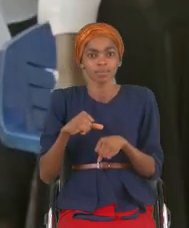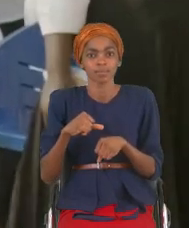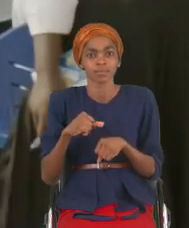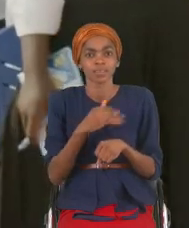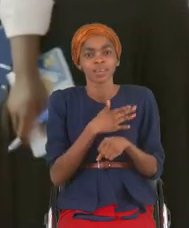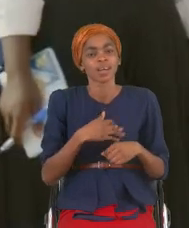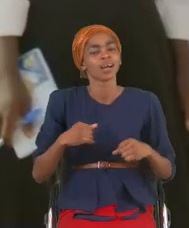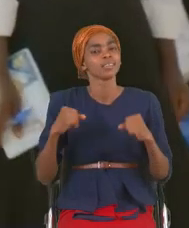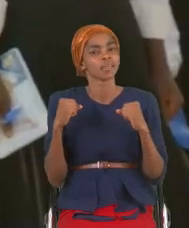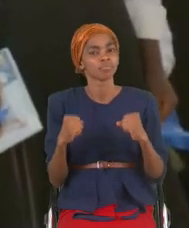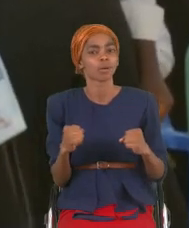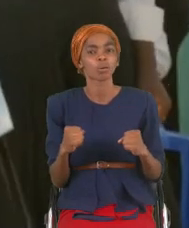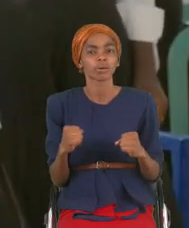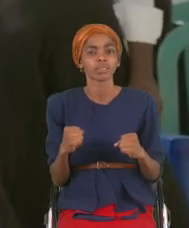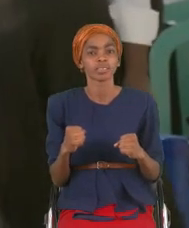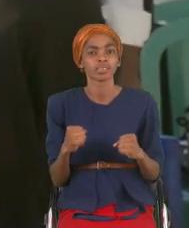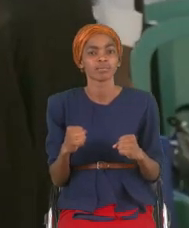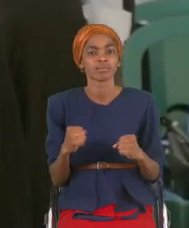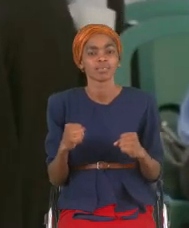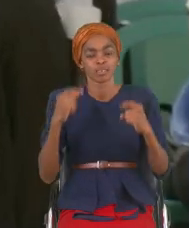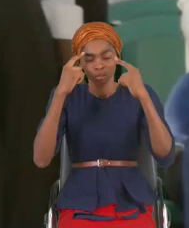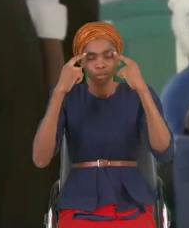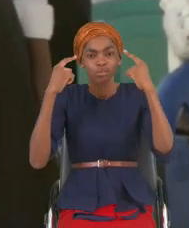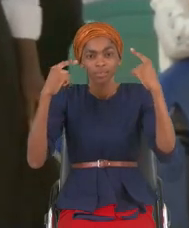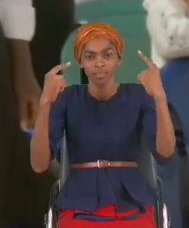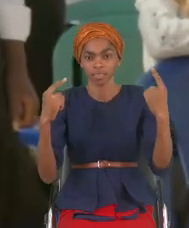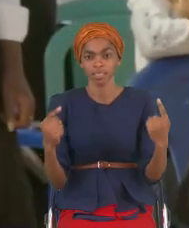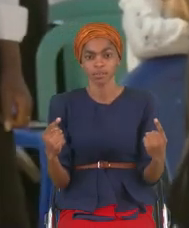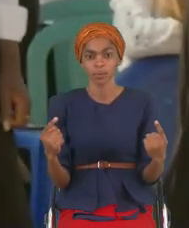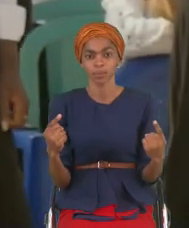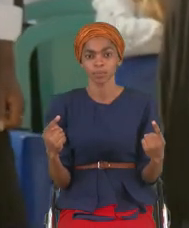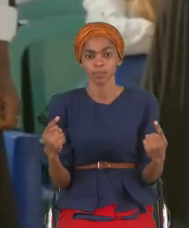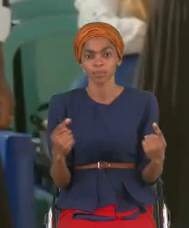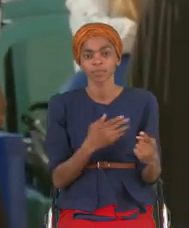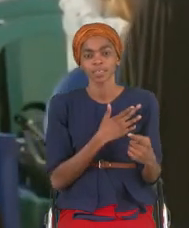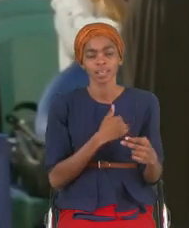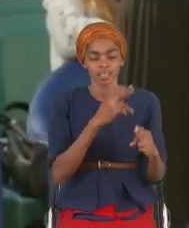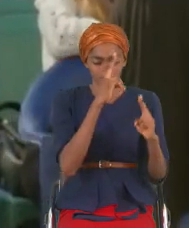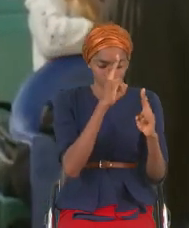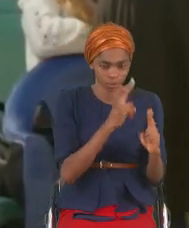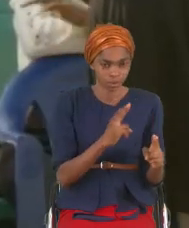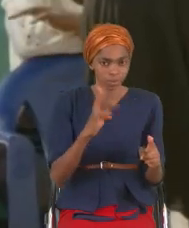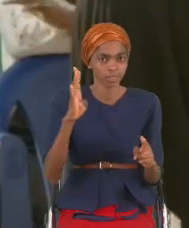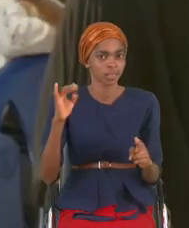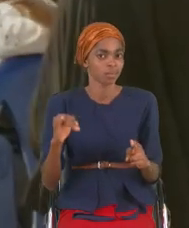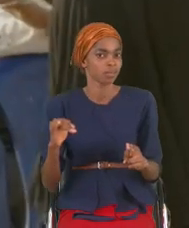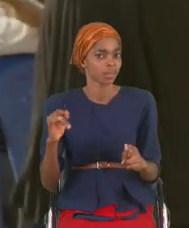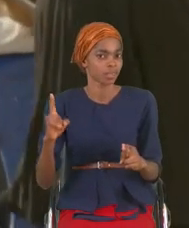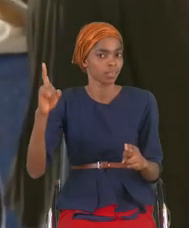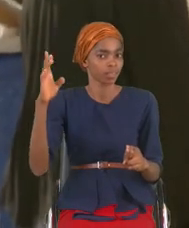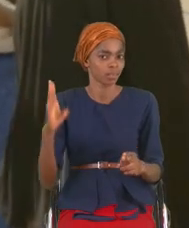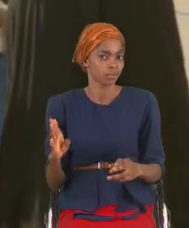empowered successful and honored by god